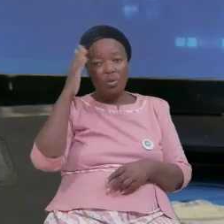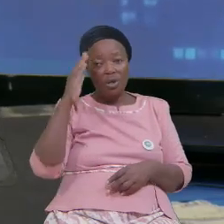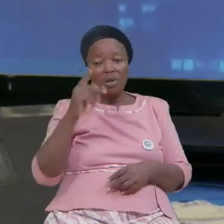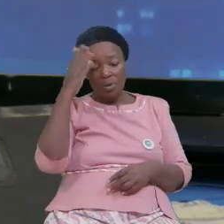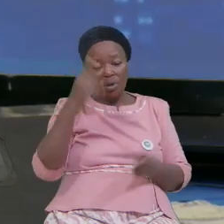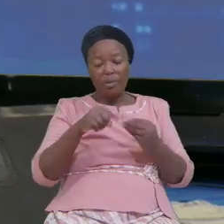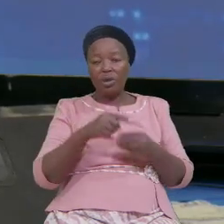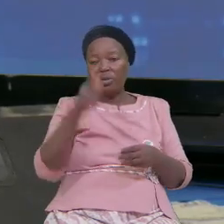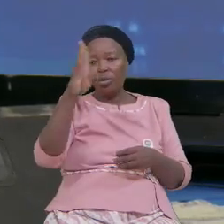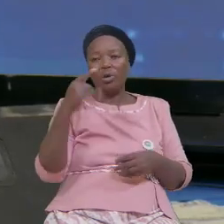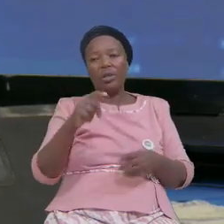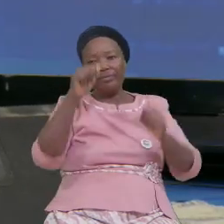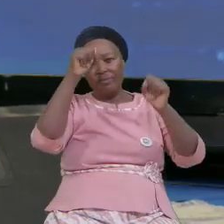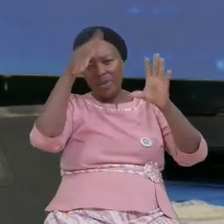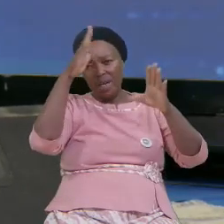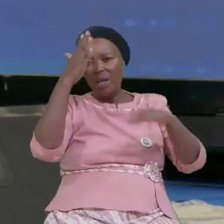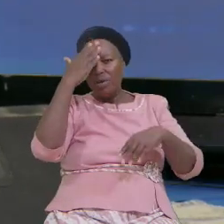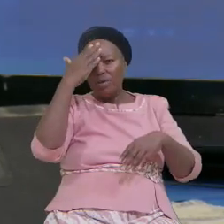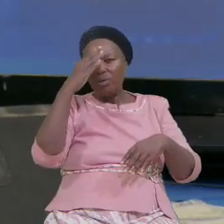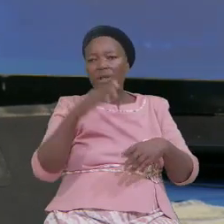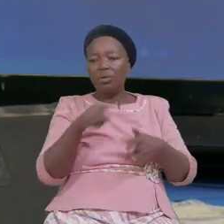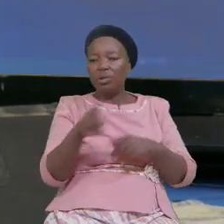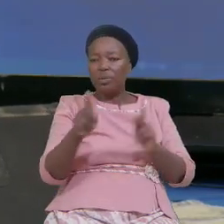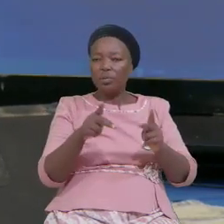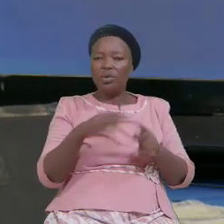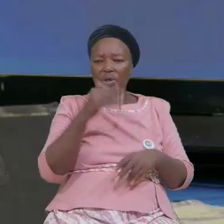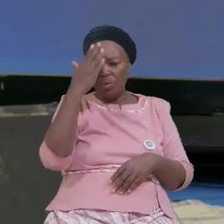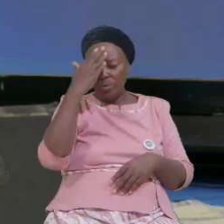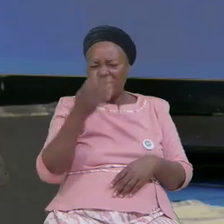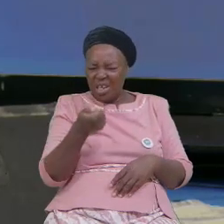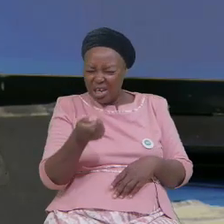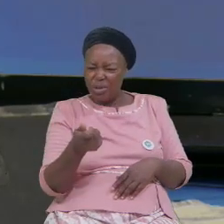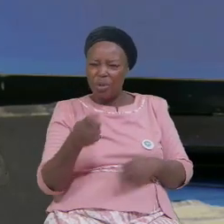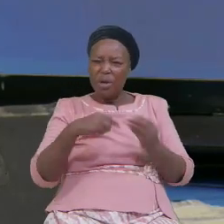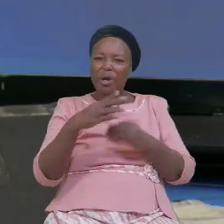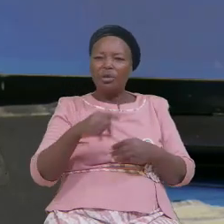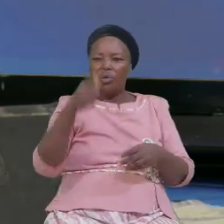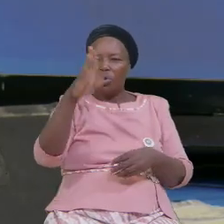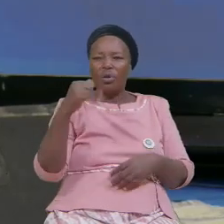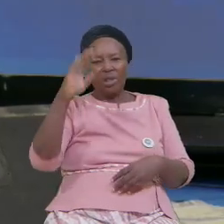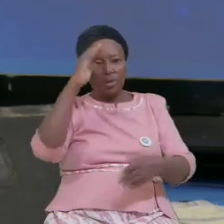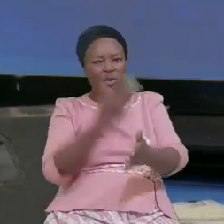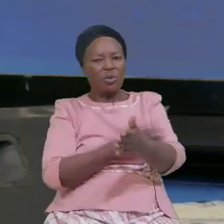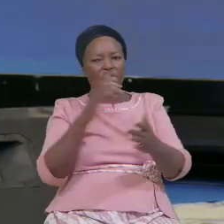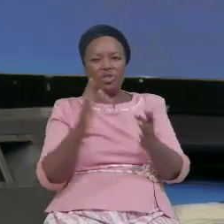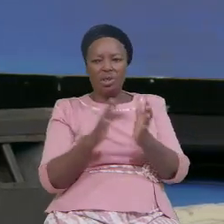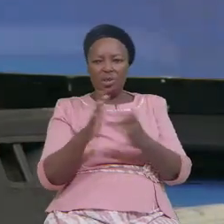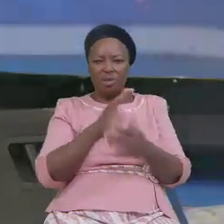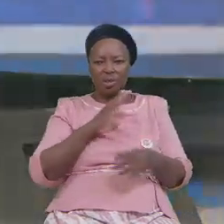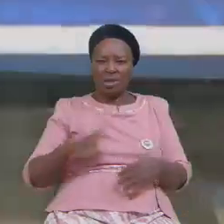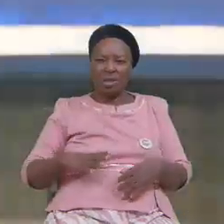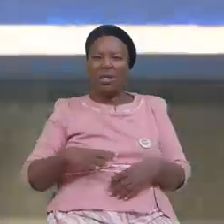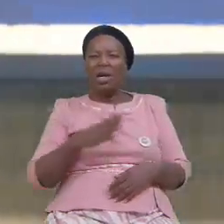Father, and those people know a little about God the Son, Jesus Christ, and